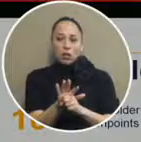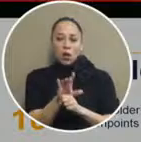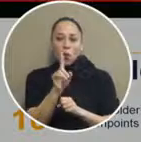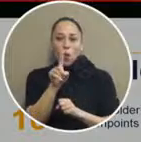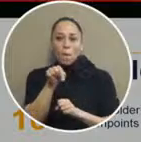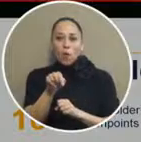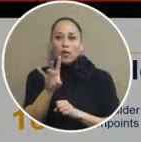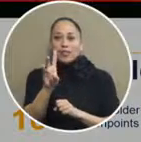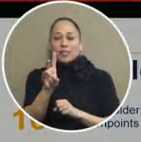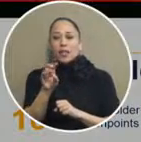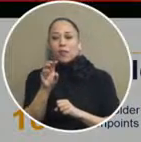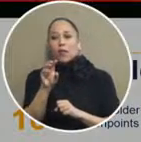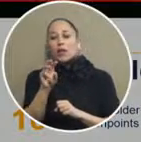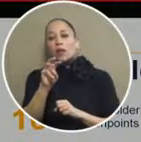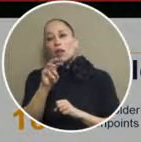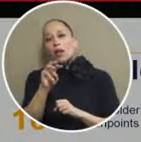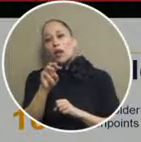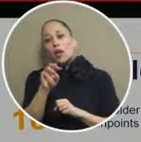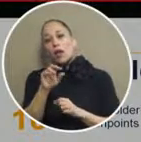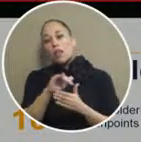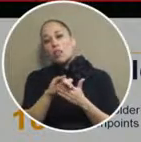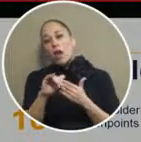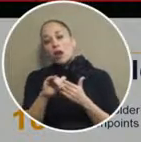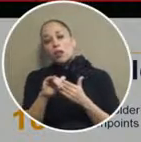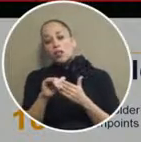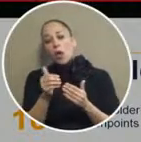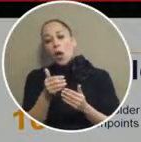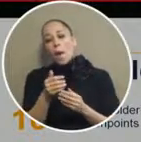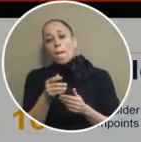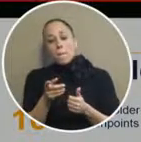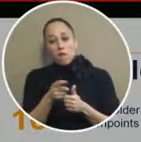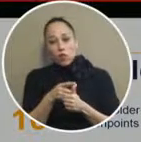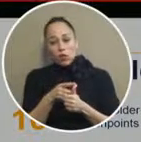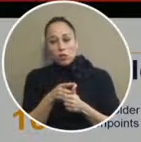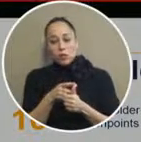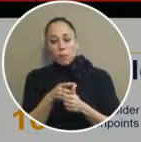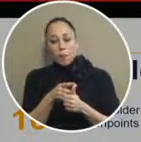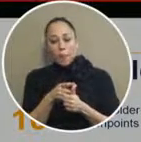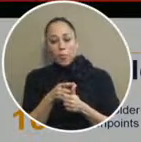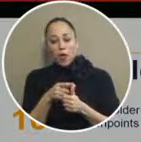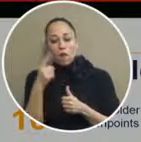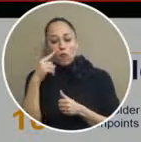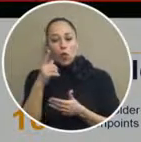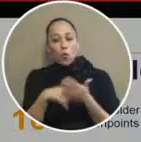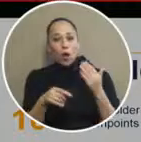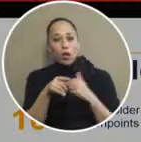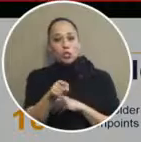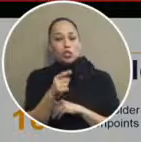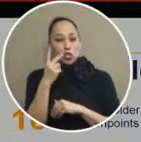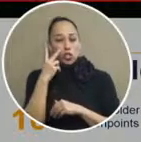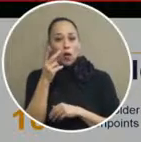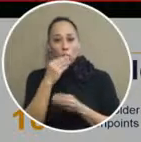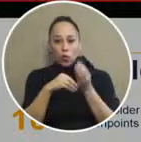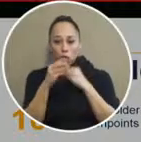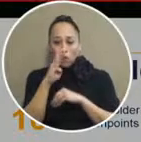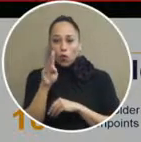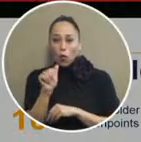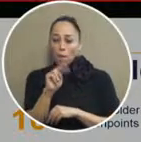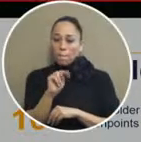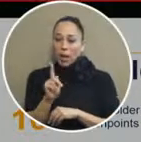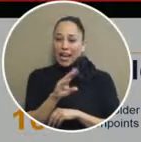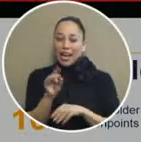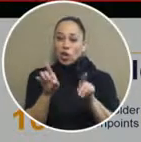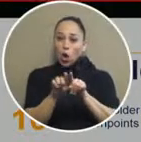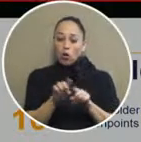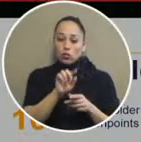$1.7 million, $1.8 million. Primarily, that has gone into what you saw with the food bank, as well as